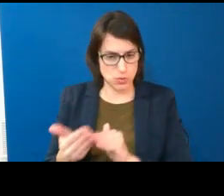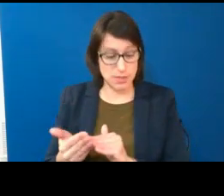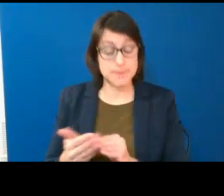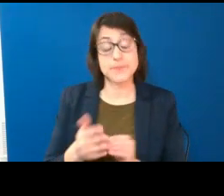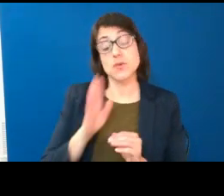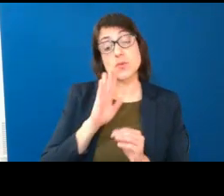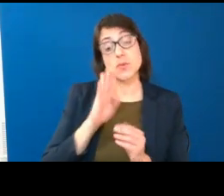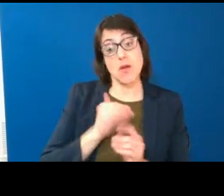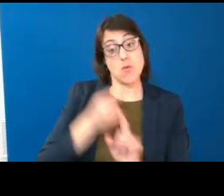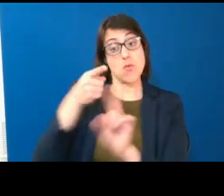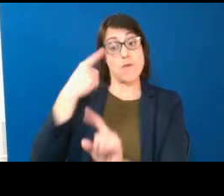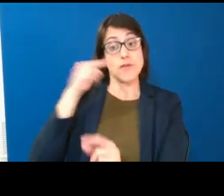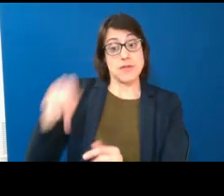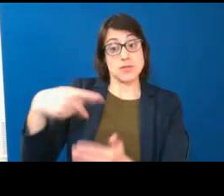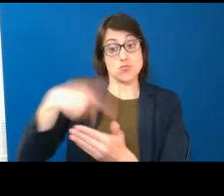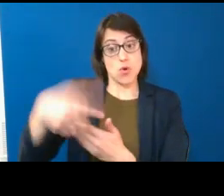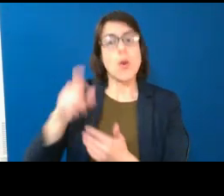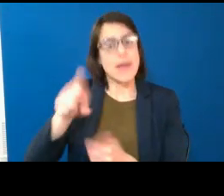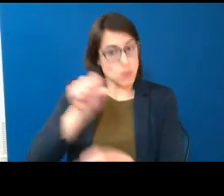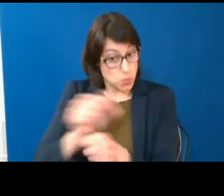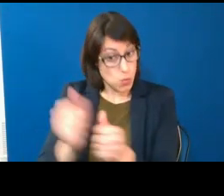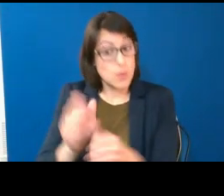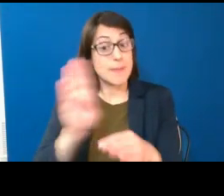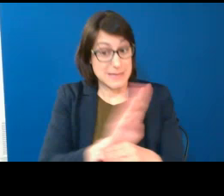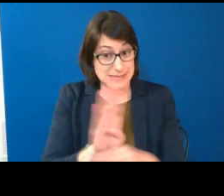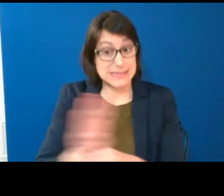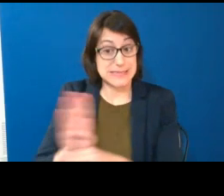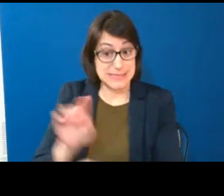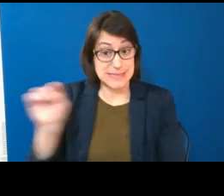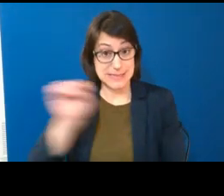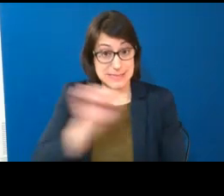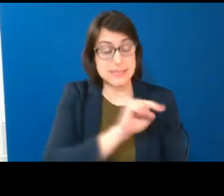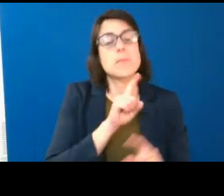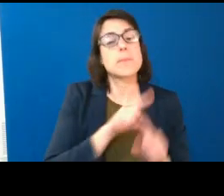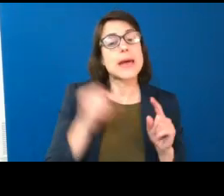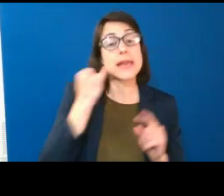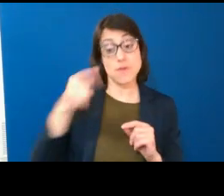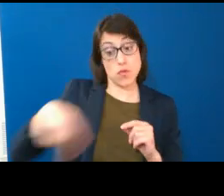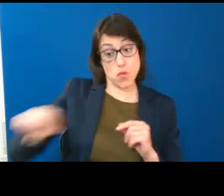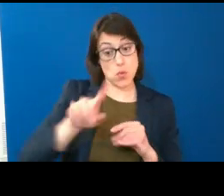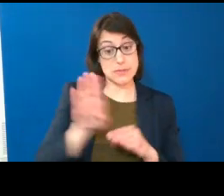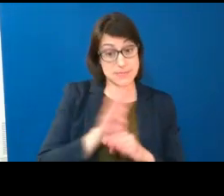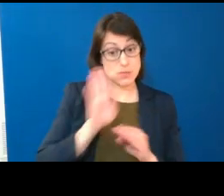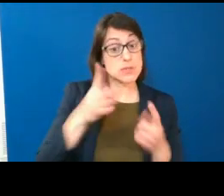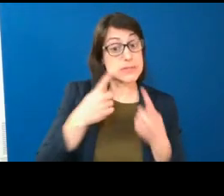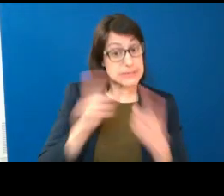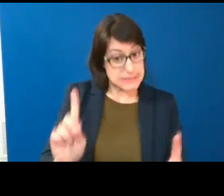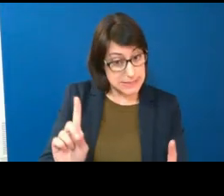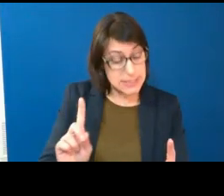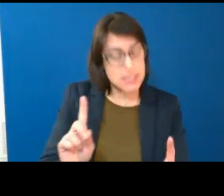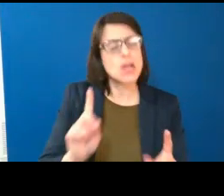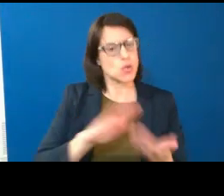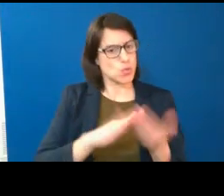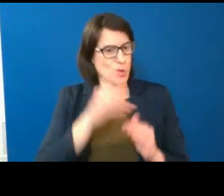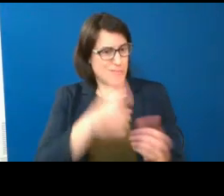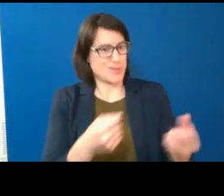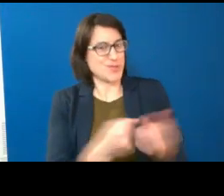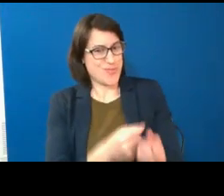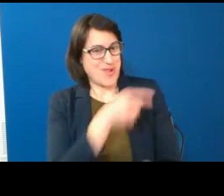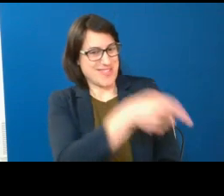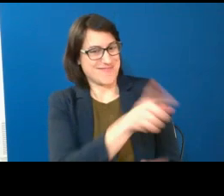but in order for those businesses to succeed, the community needs to support it as well. And so the students will